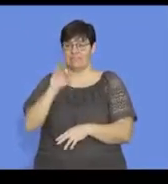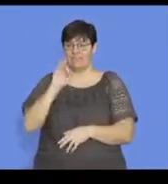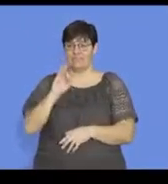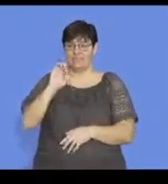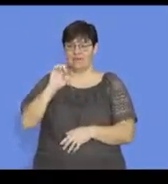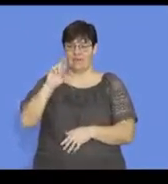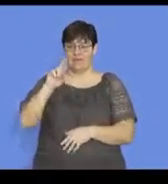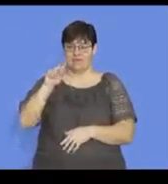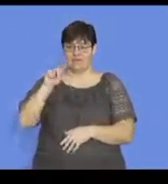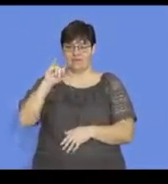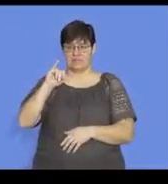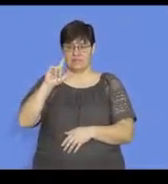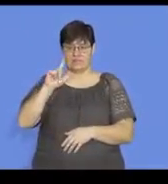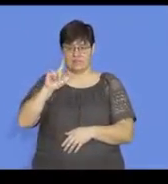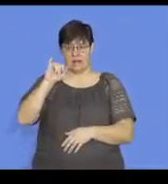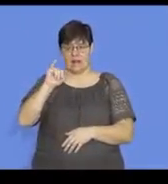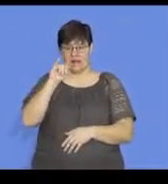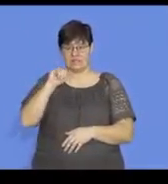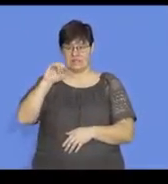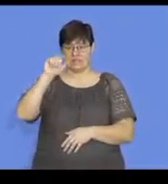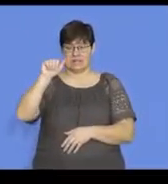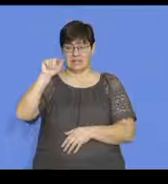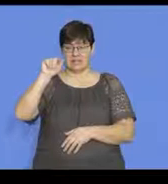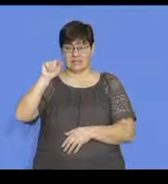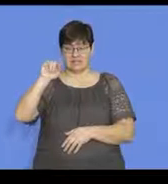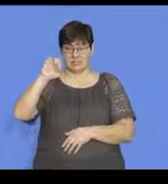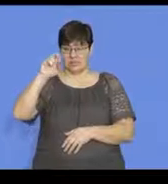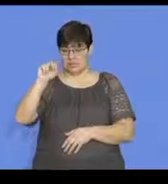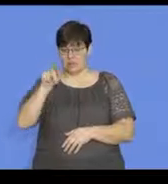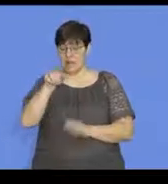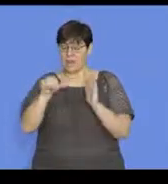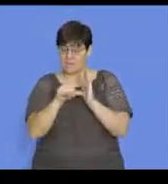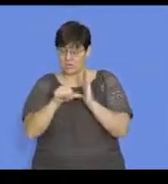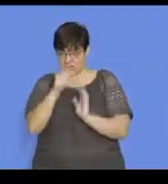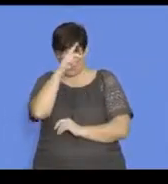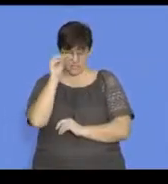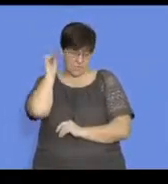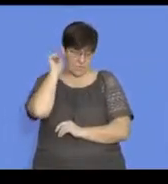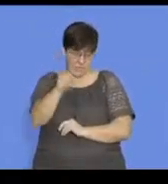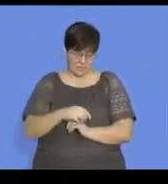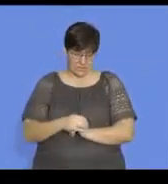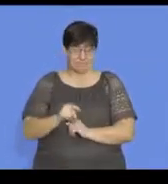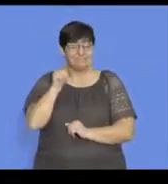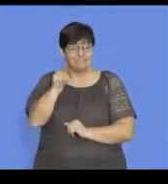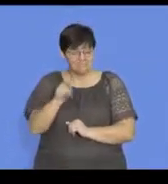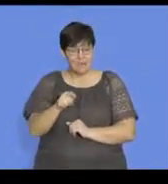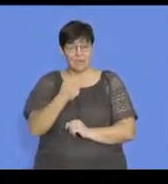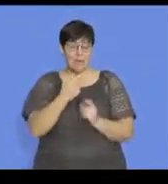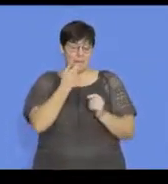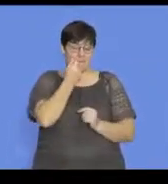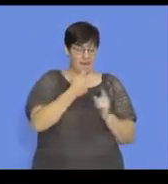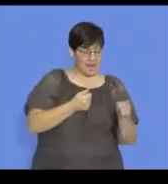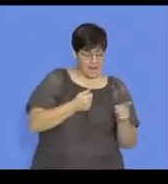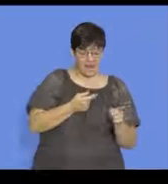right? It's an important term that you need to know. Guys, fertilization is when we combine or we